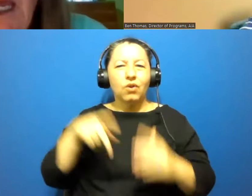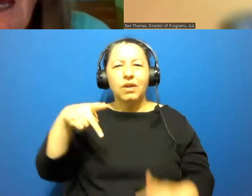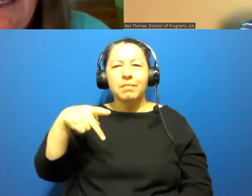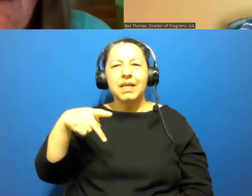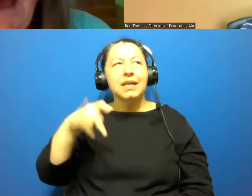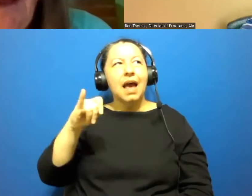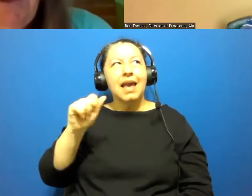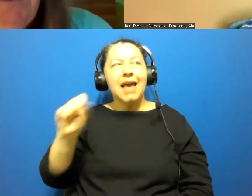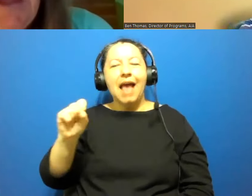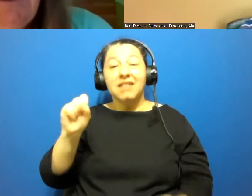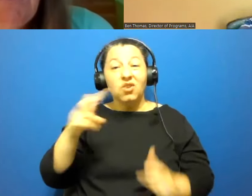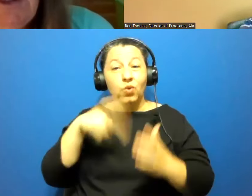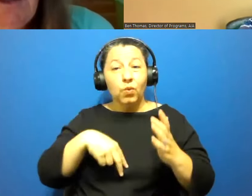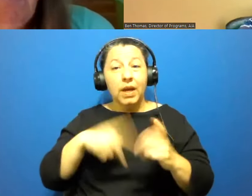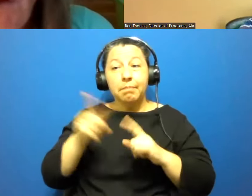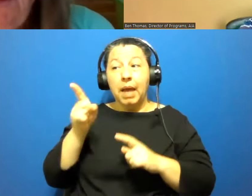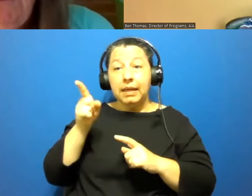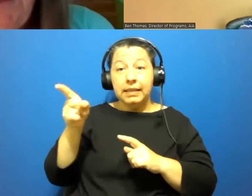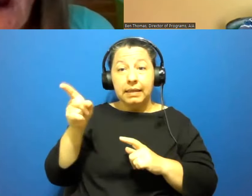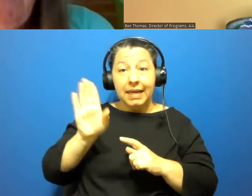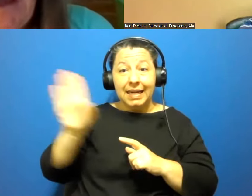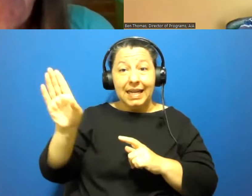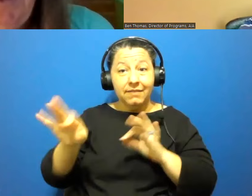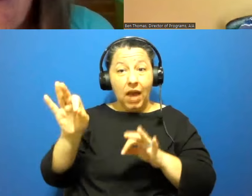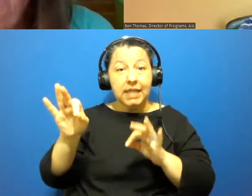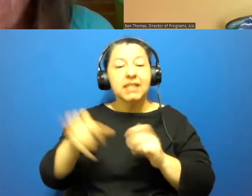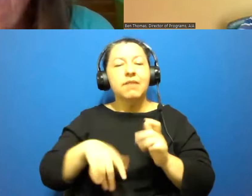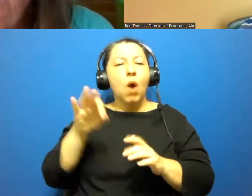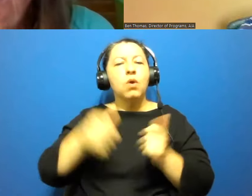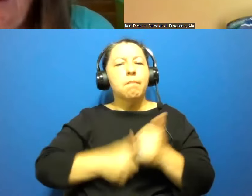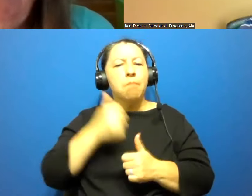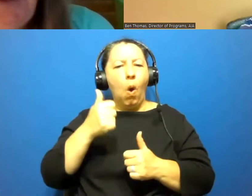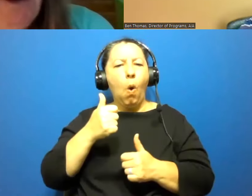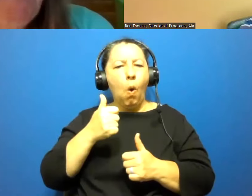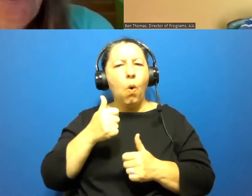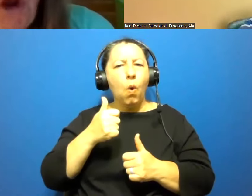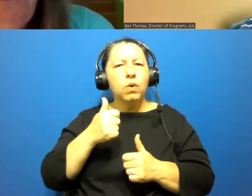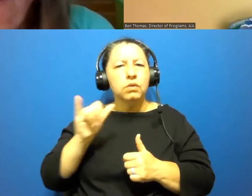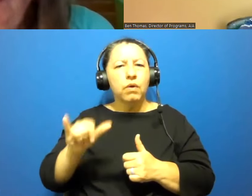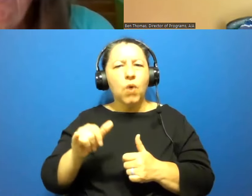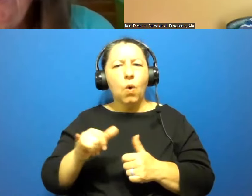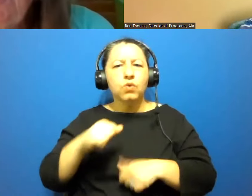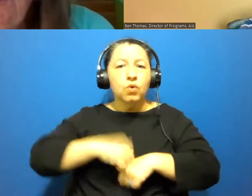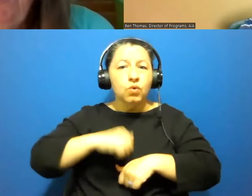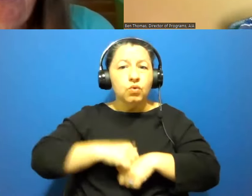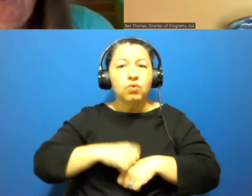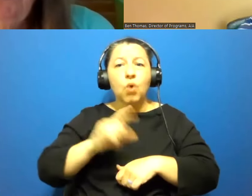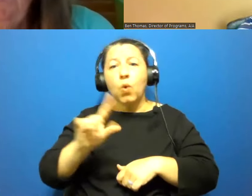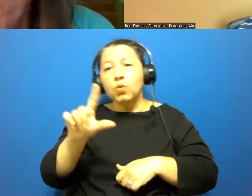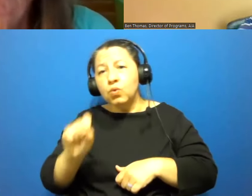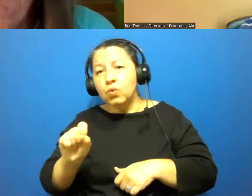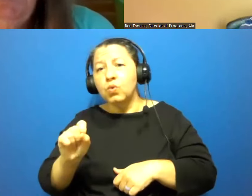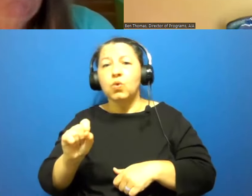read. He found that most of the artifacts, about 80% of the stone tools, the chert stone